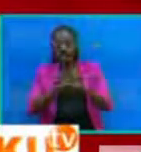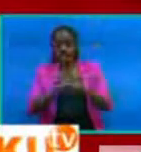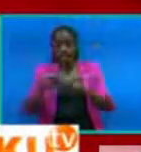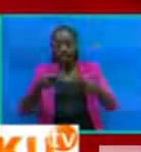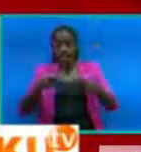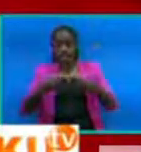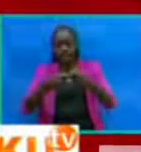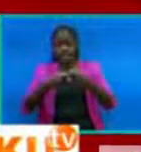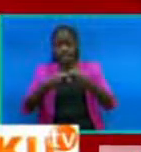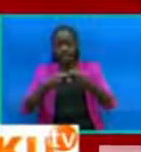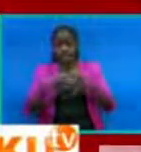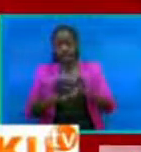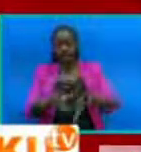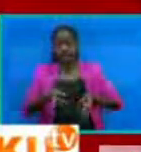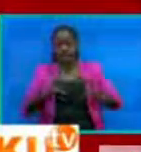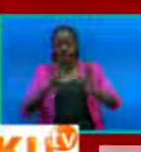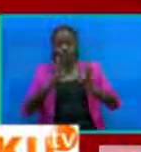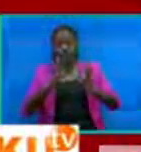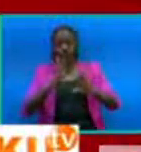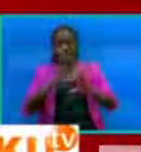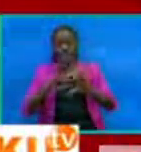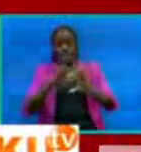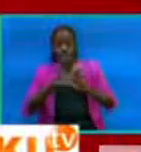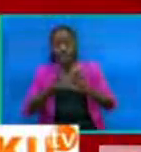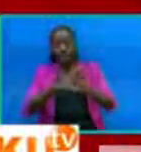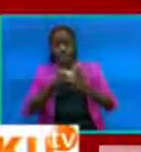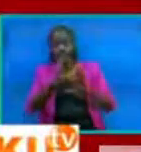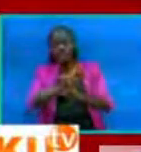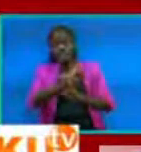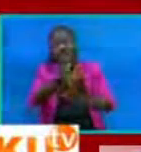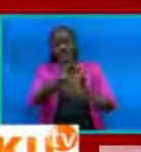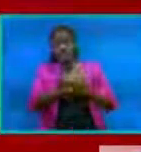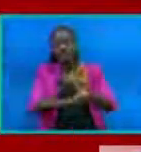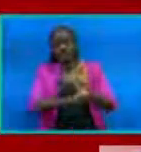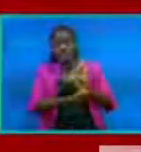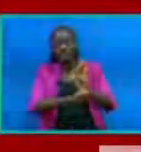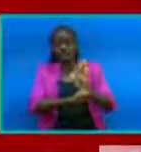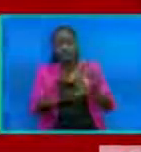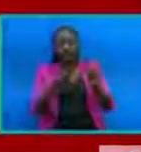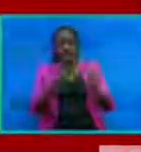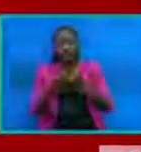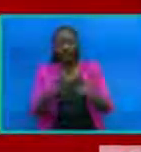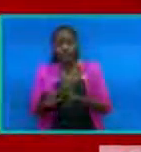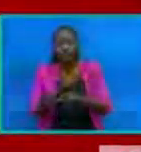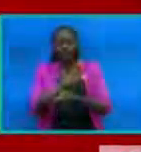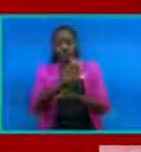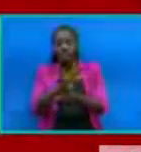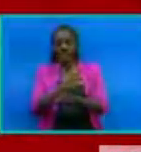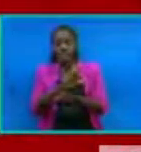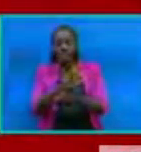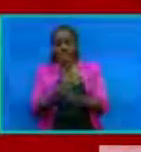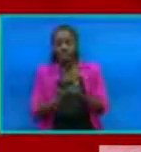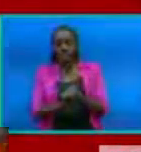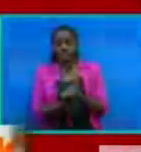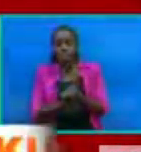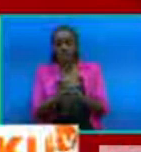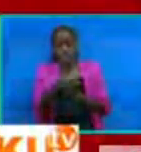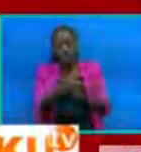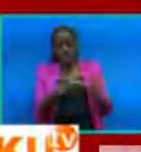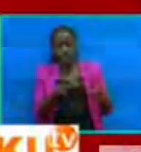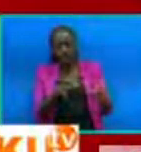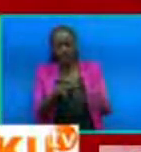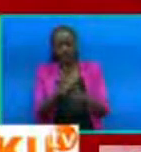to cover their syllabus. And this area was really suffering.